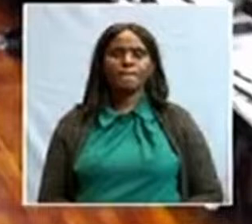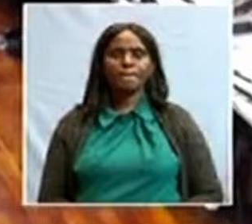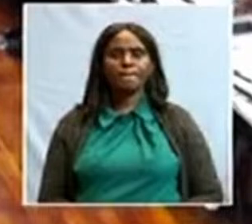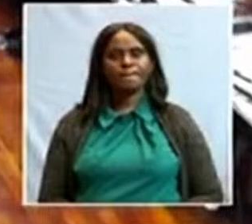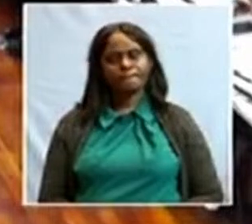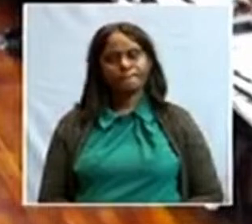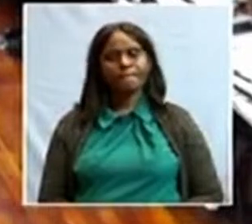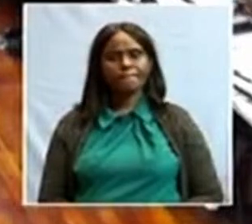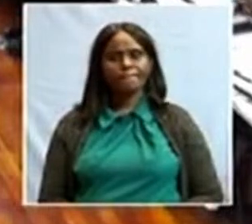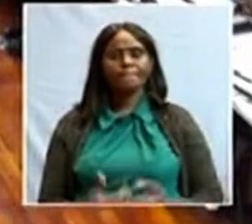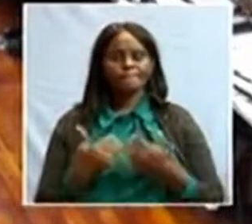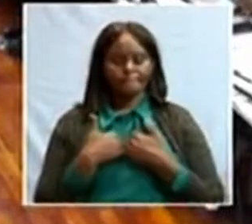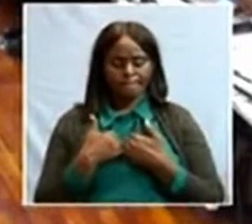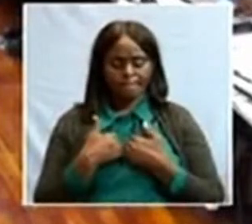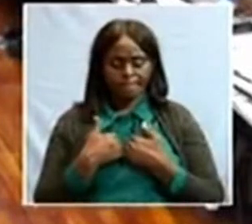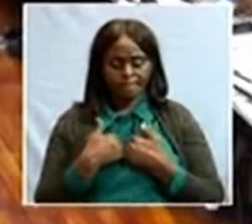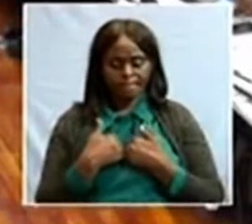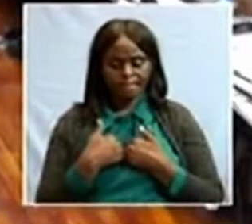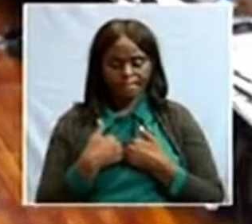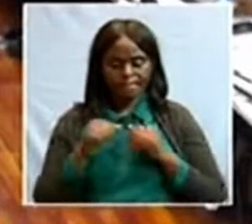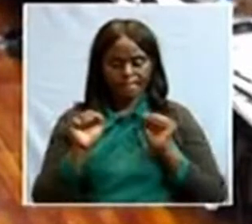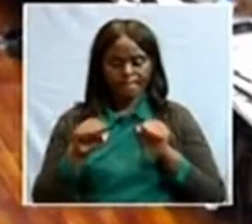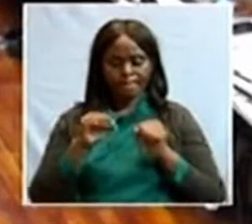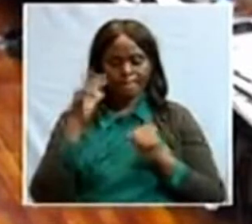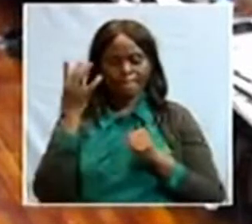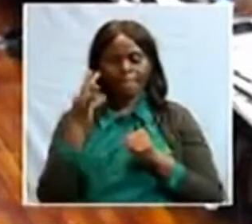Okay, we can have our secretariat.